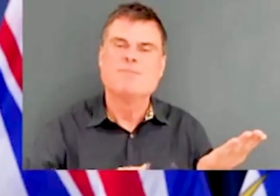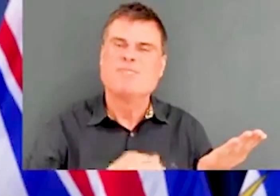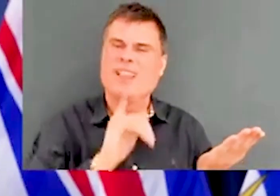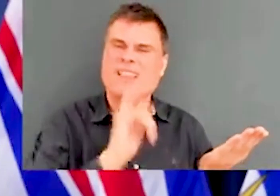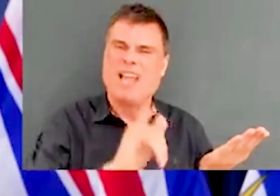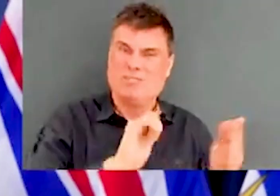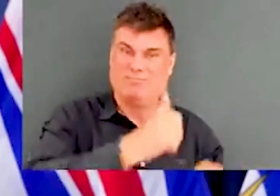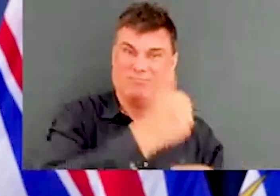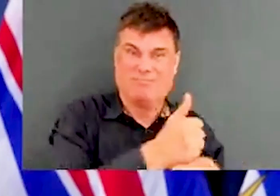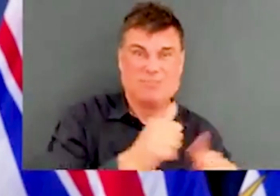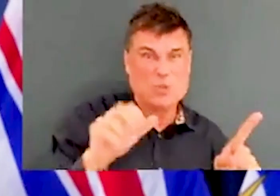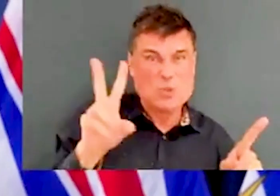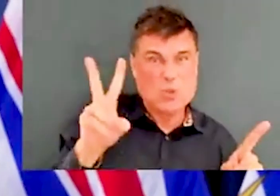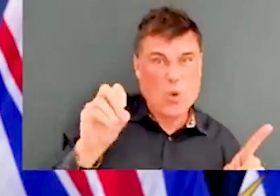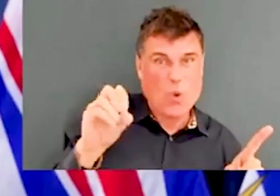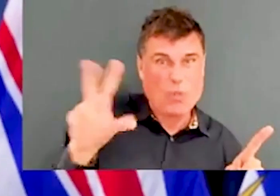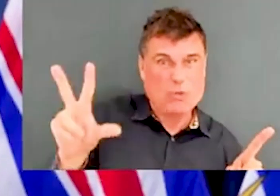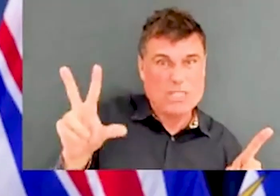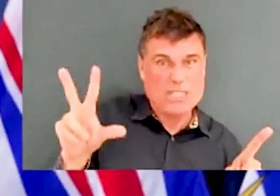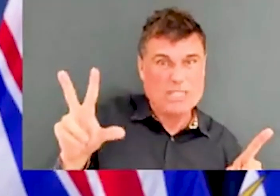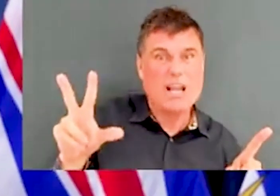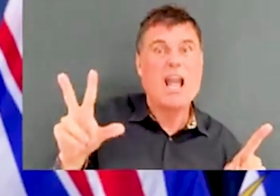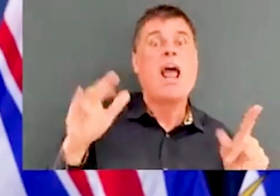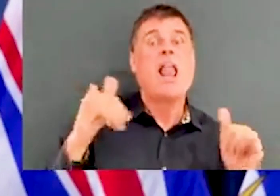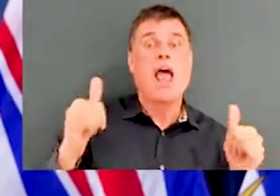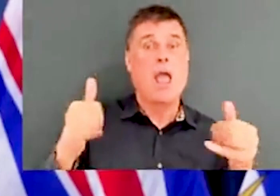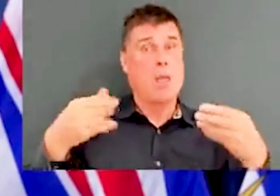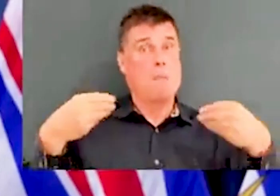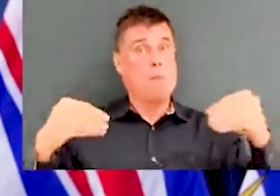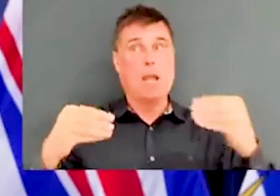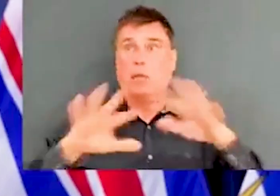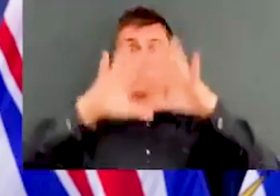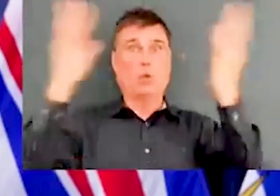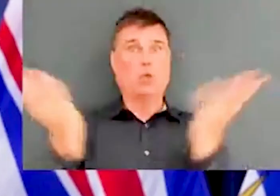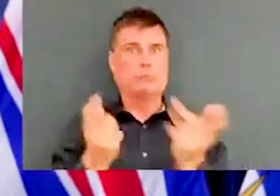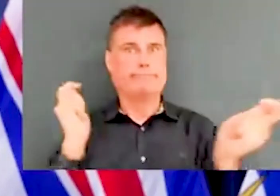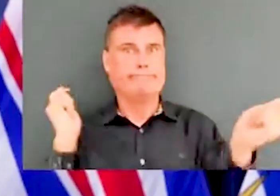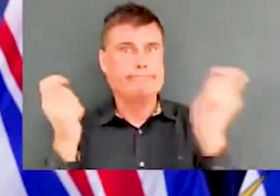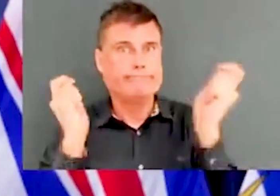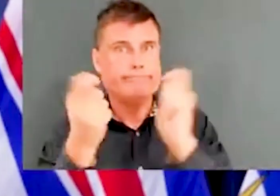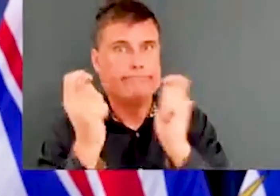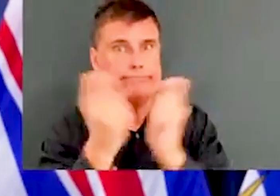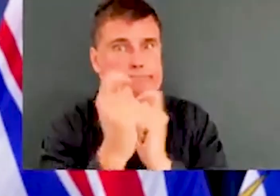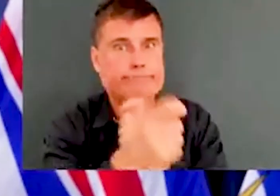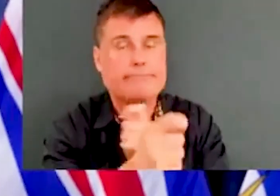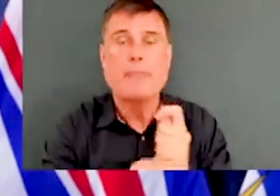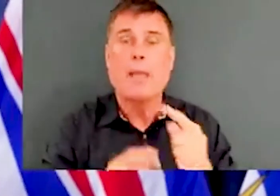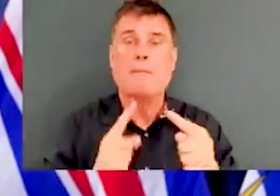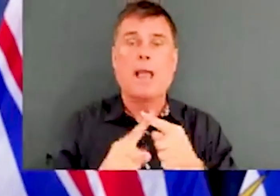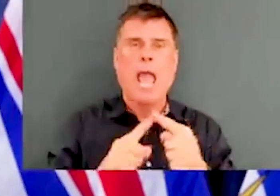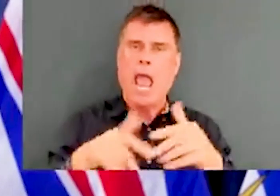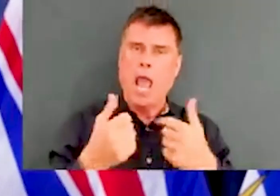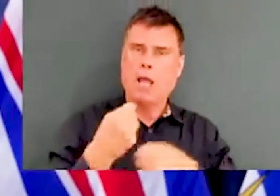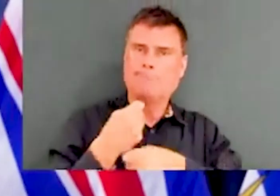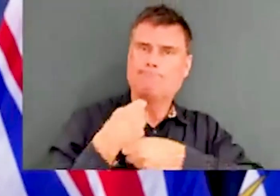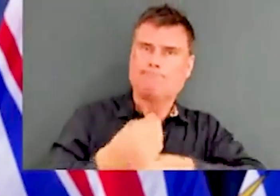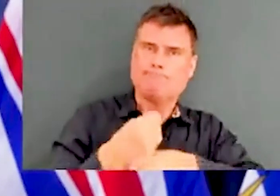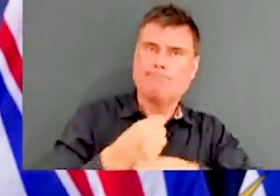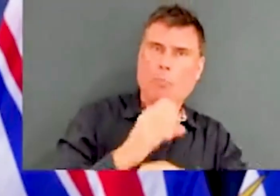resource development significantly since then. Last year, we launched a comprehensive review of